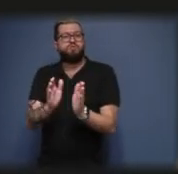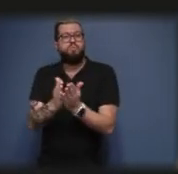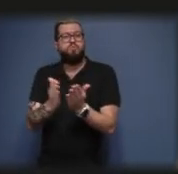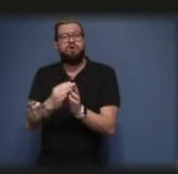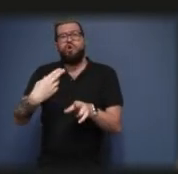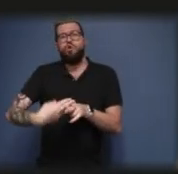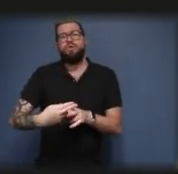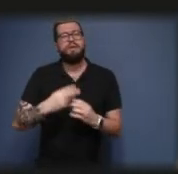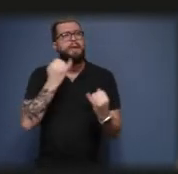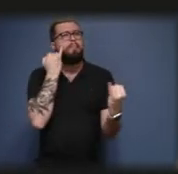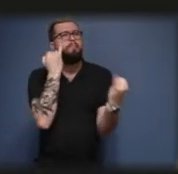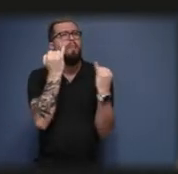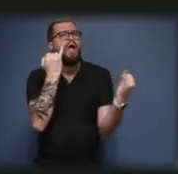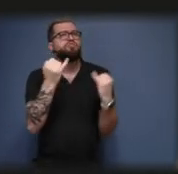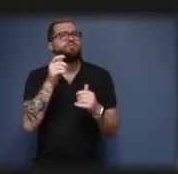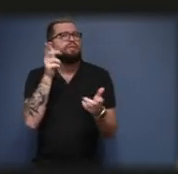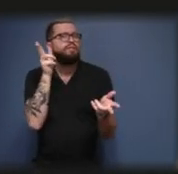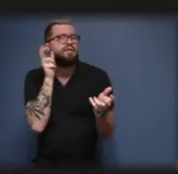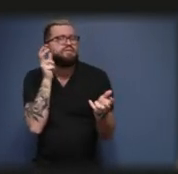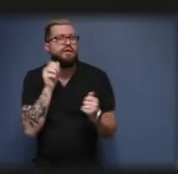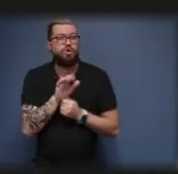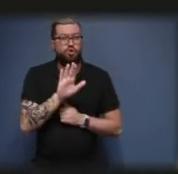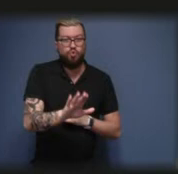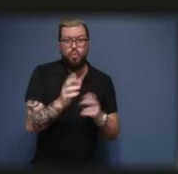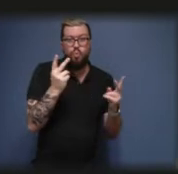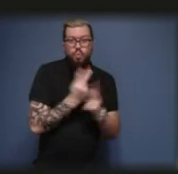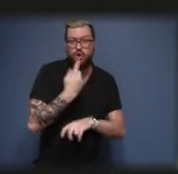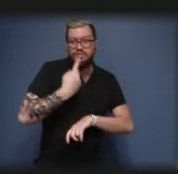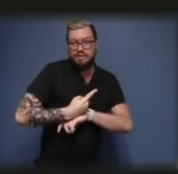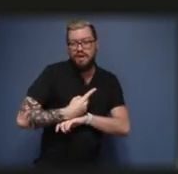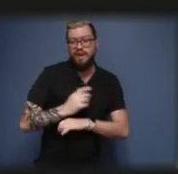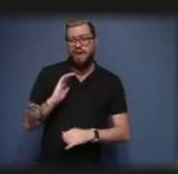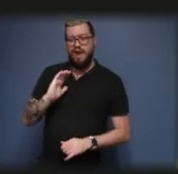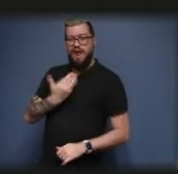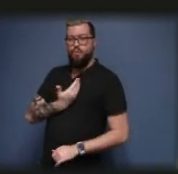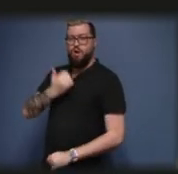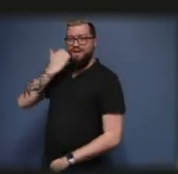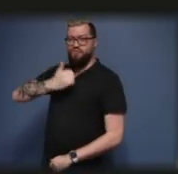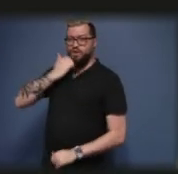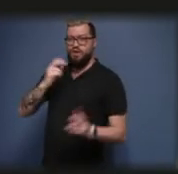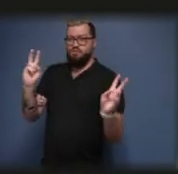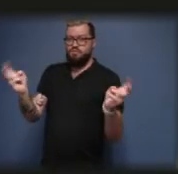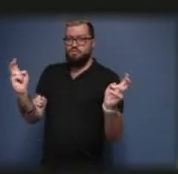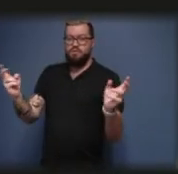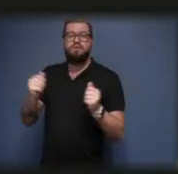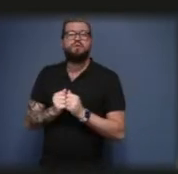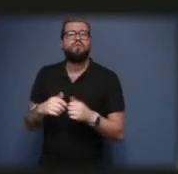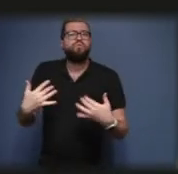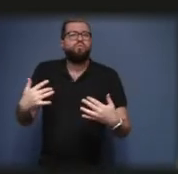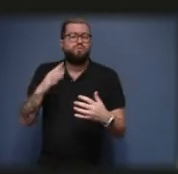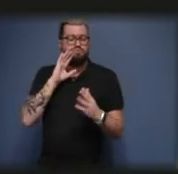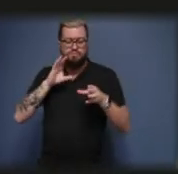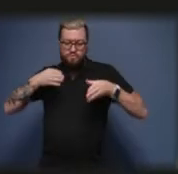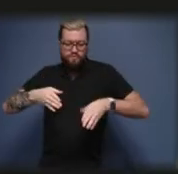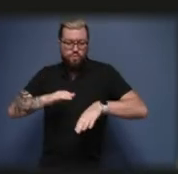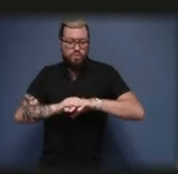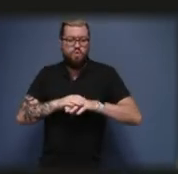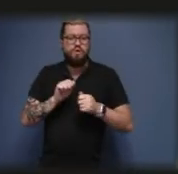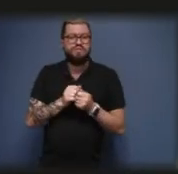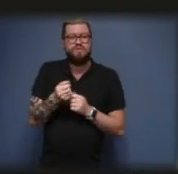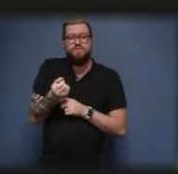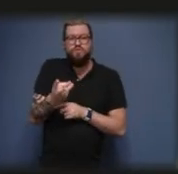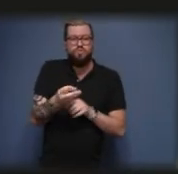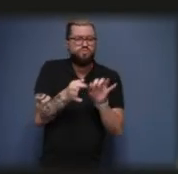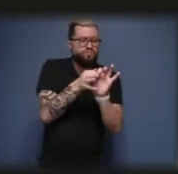Imagine Listening: Your Worst Day is Our Every Day. It was created around short stories, a couple sentences